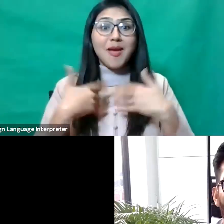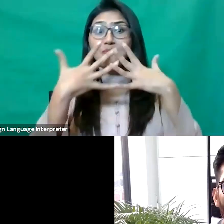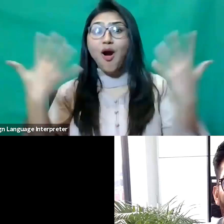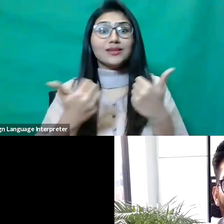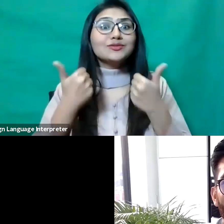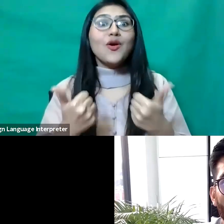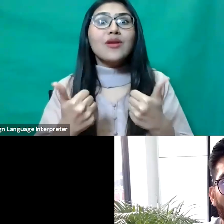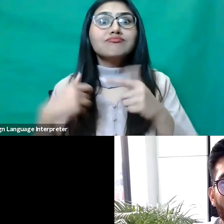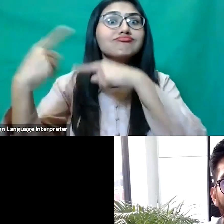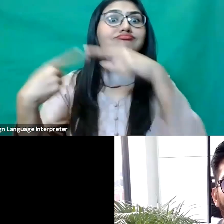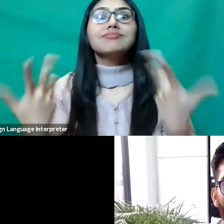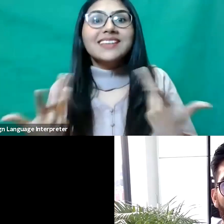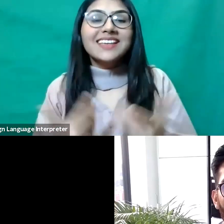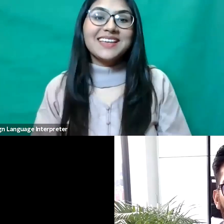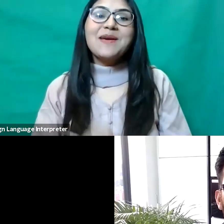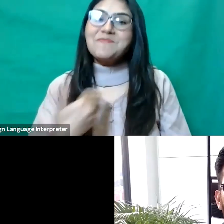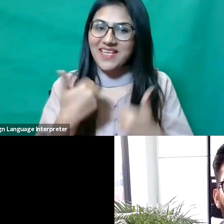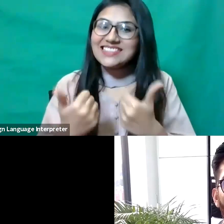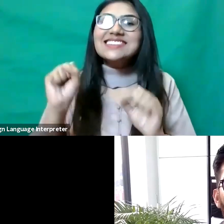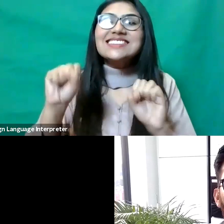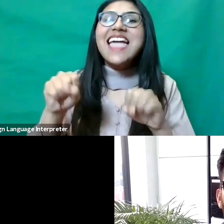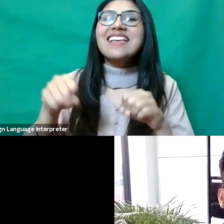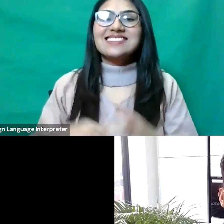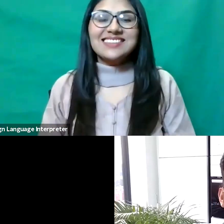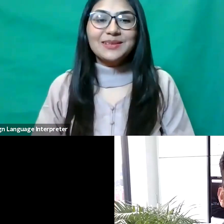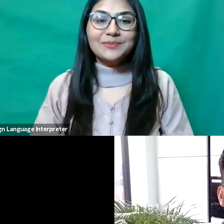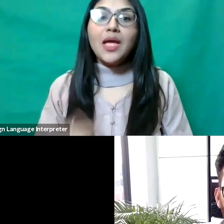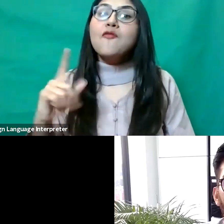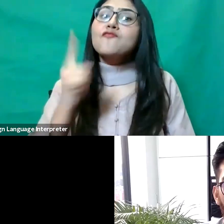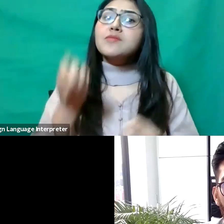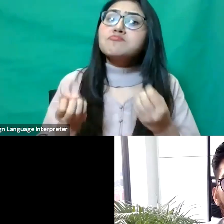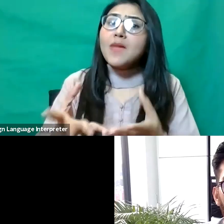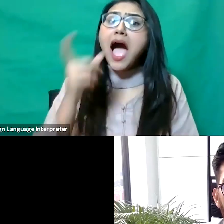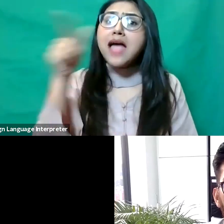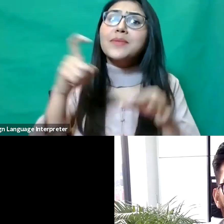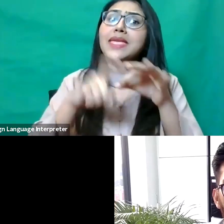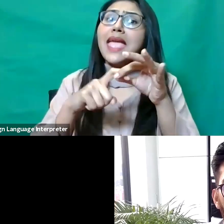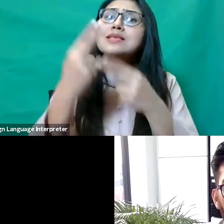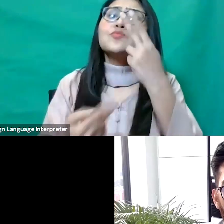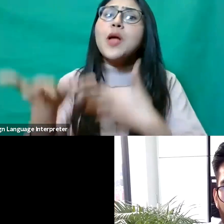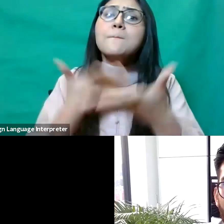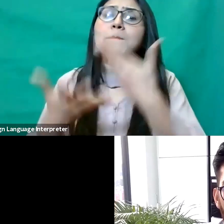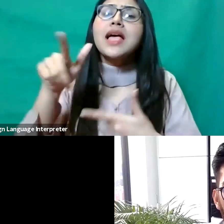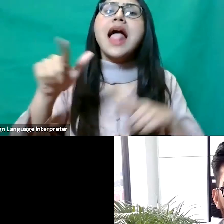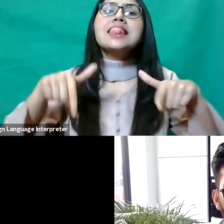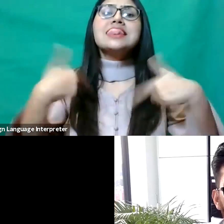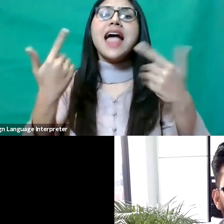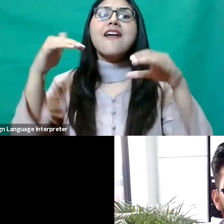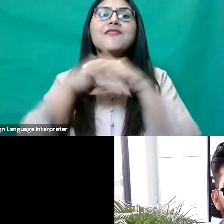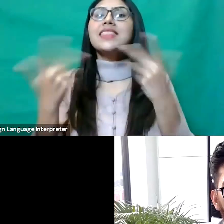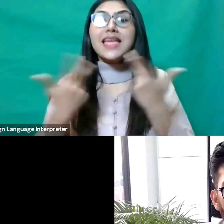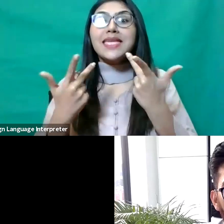been? Yeah, I've been really good. So I thought we'd start off by maybe you introducing yourself, and then we can start going through